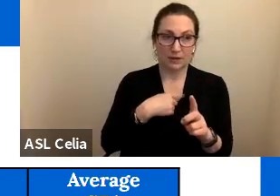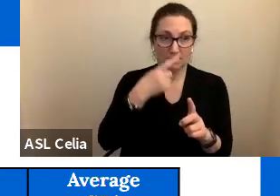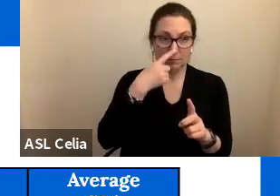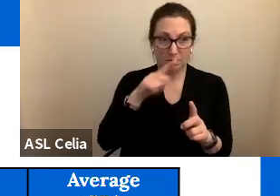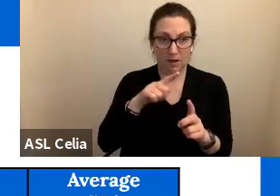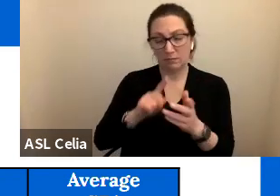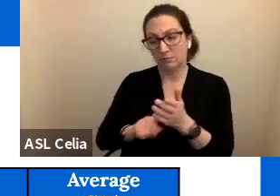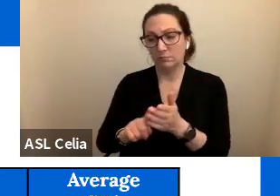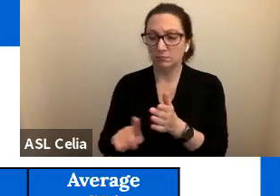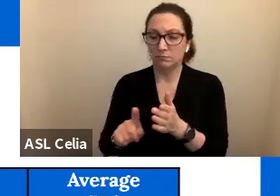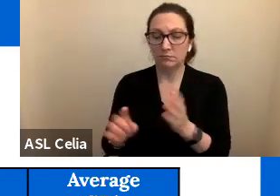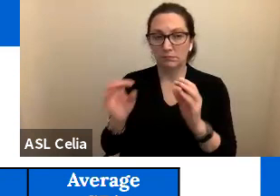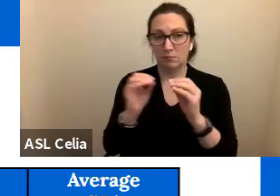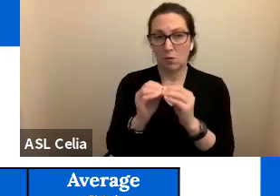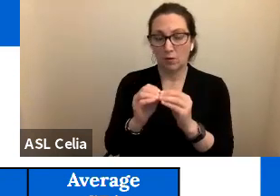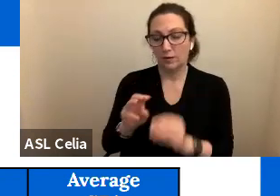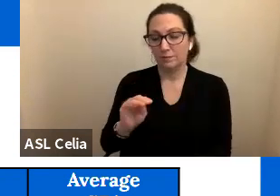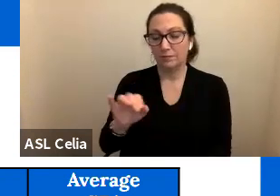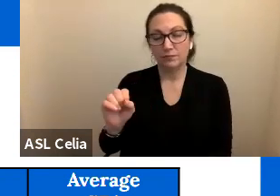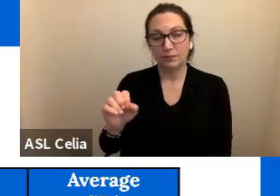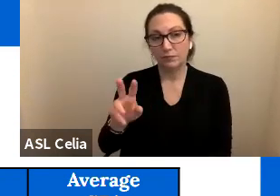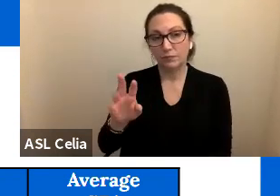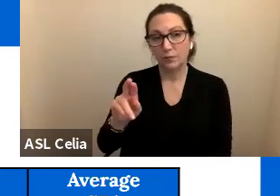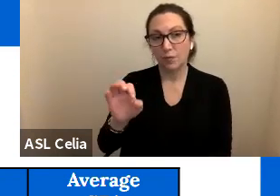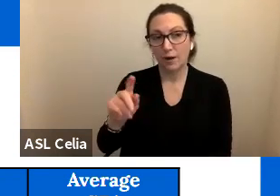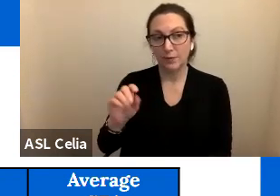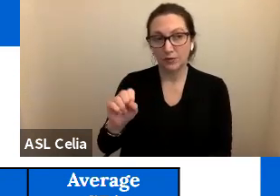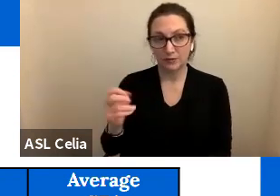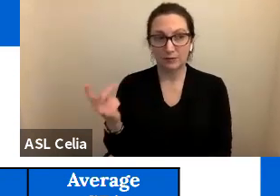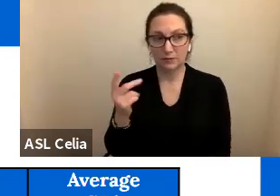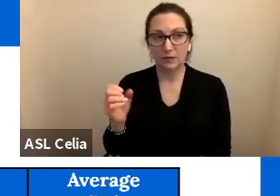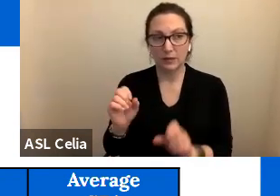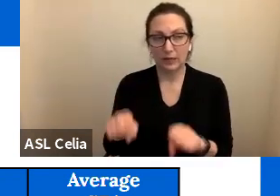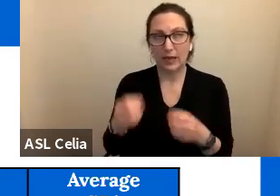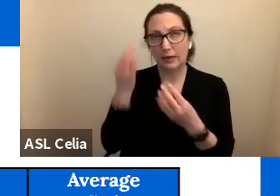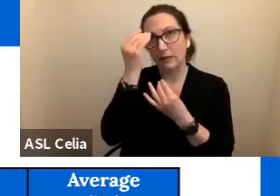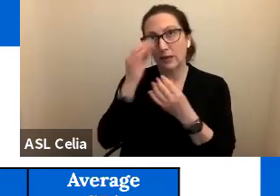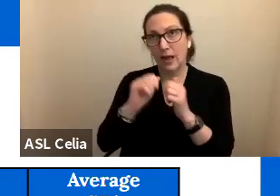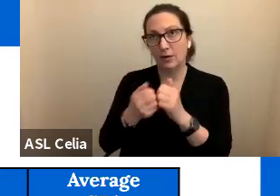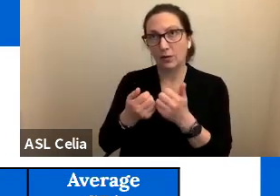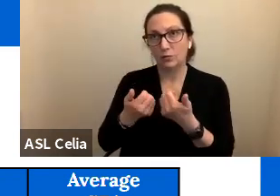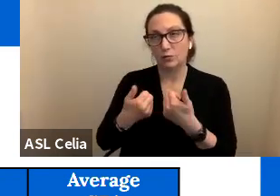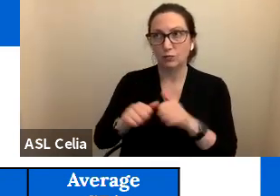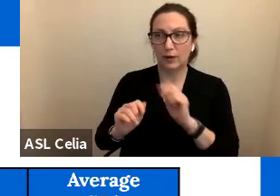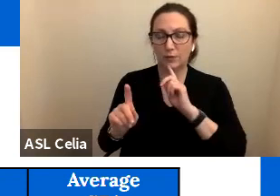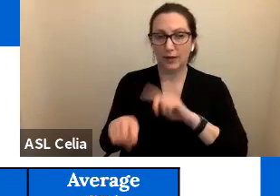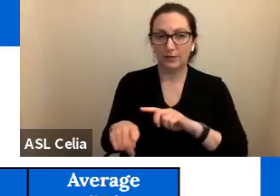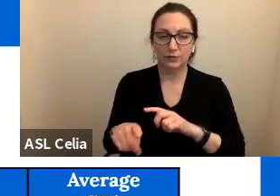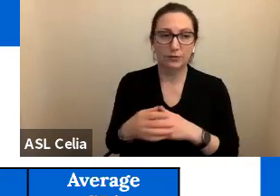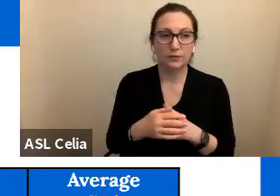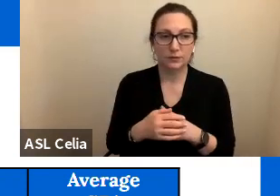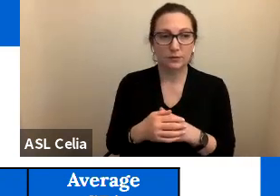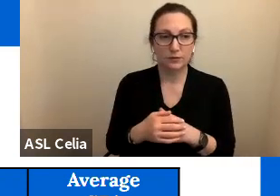and Ms. Roberts and I can think about how to try and answer that in a meaningful way.